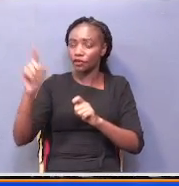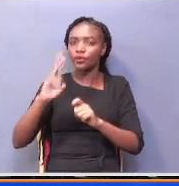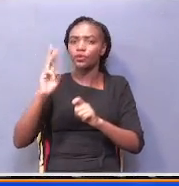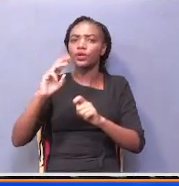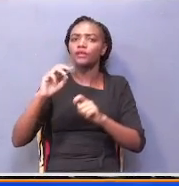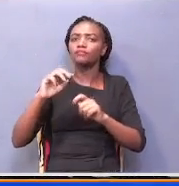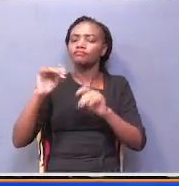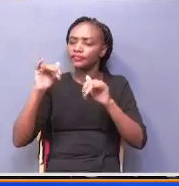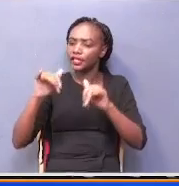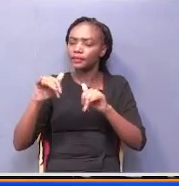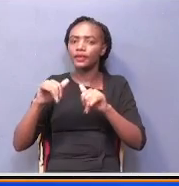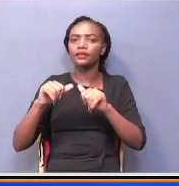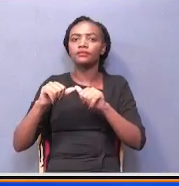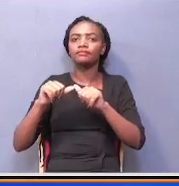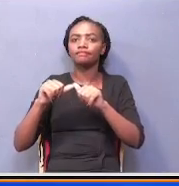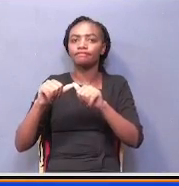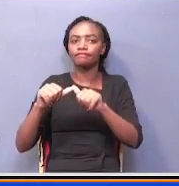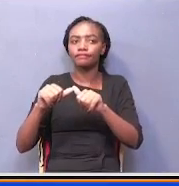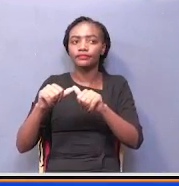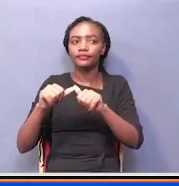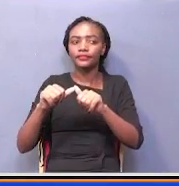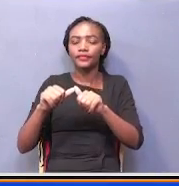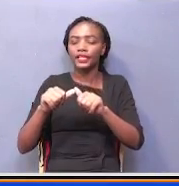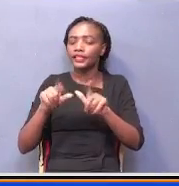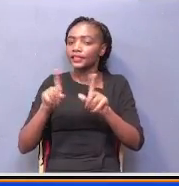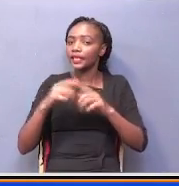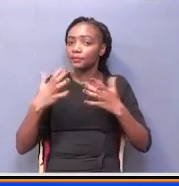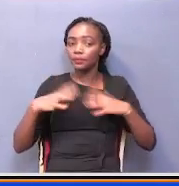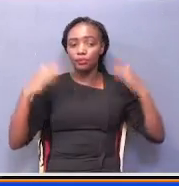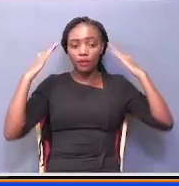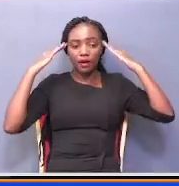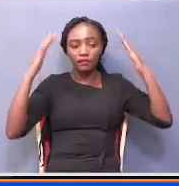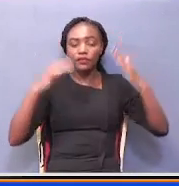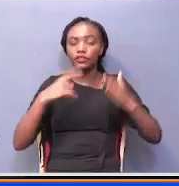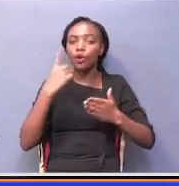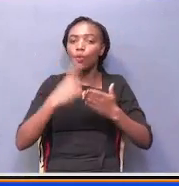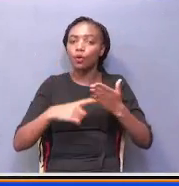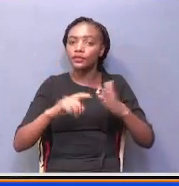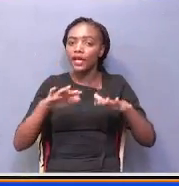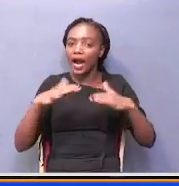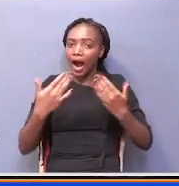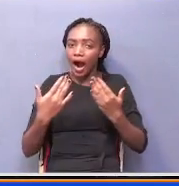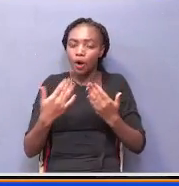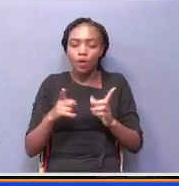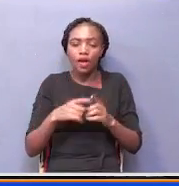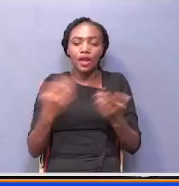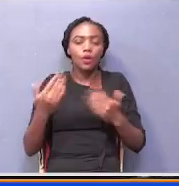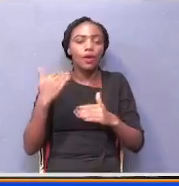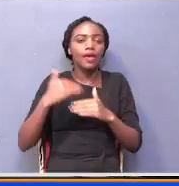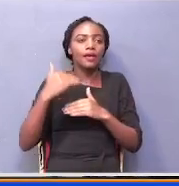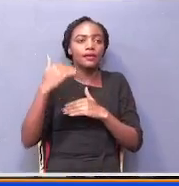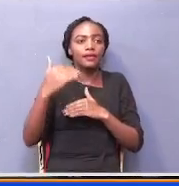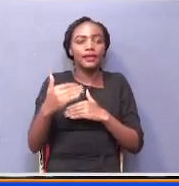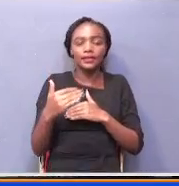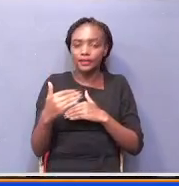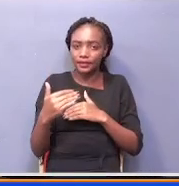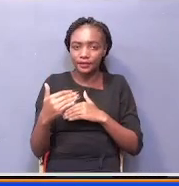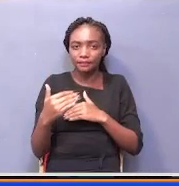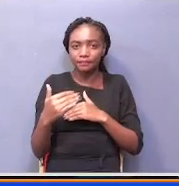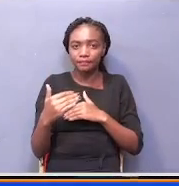constant. All eyes will be on what, how and where next within the country's capital city another